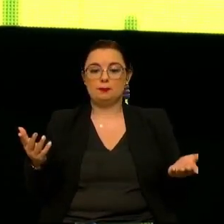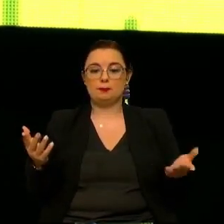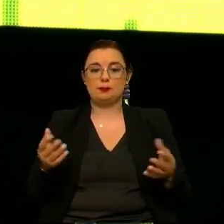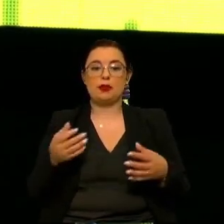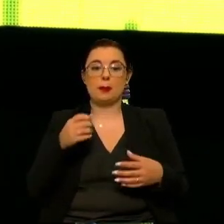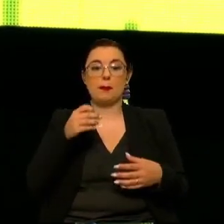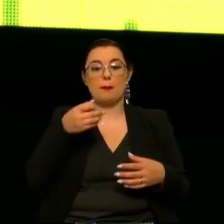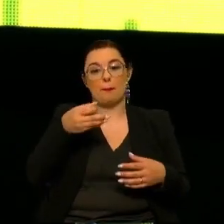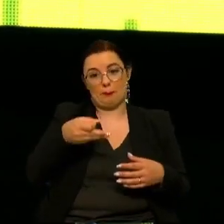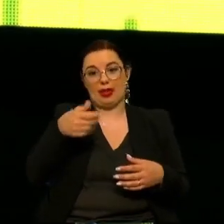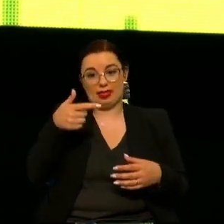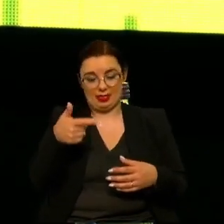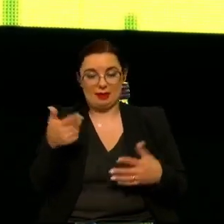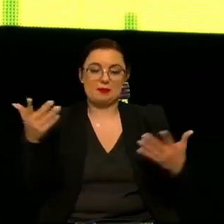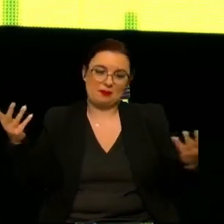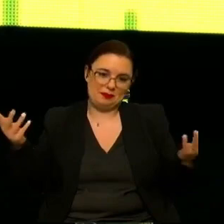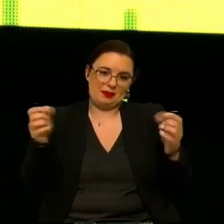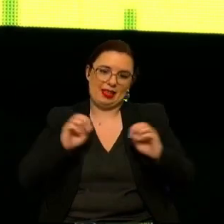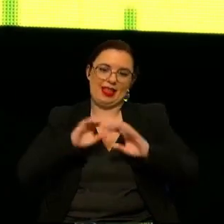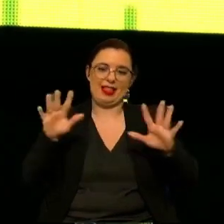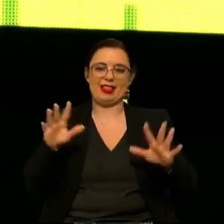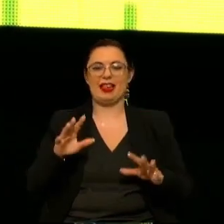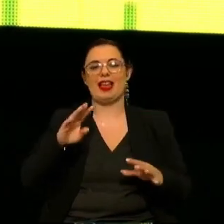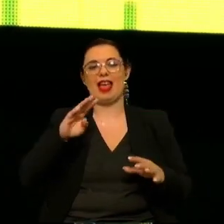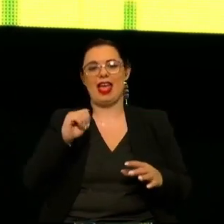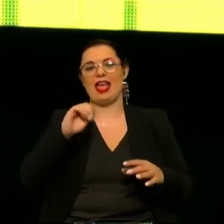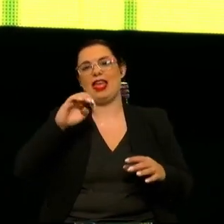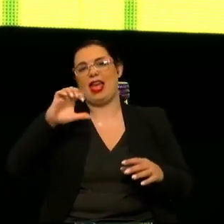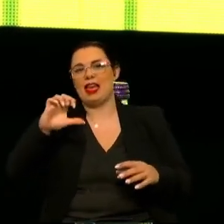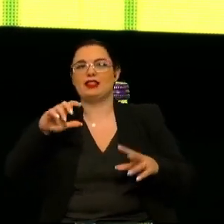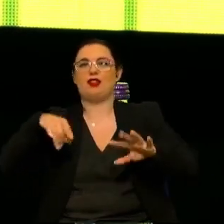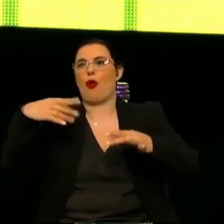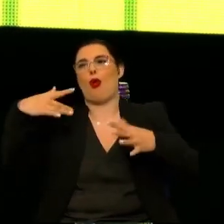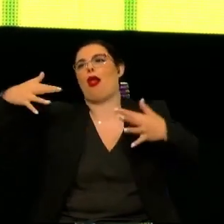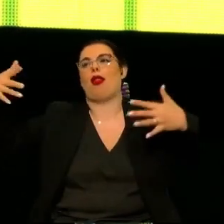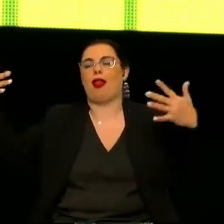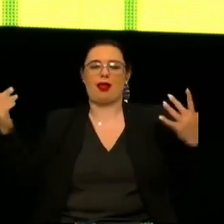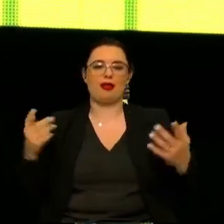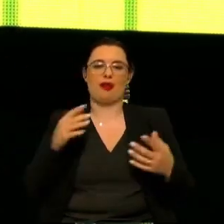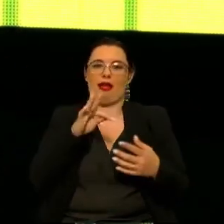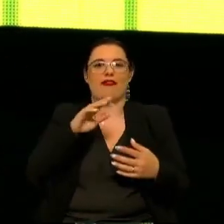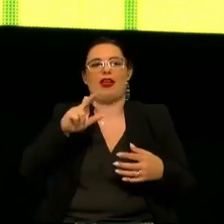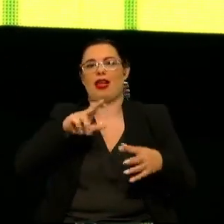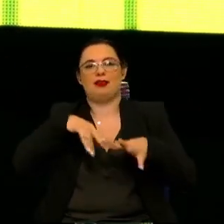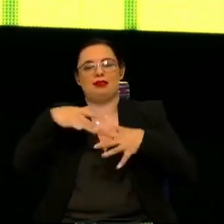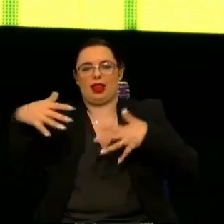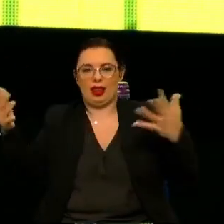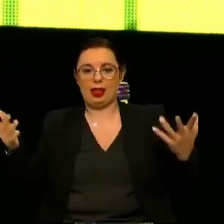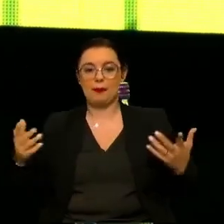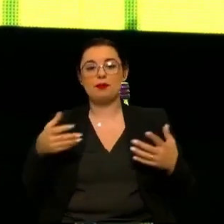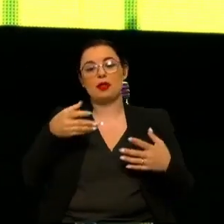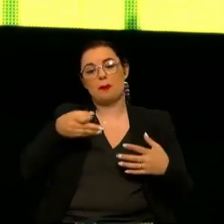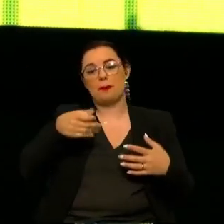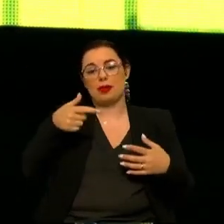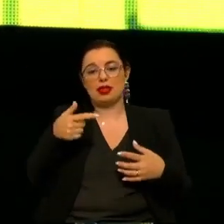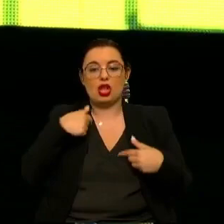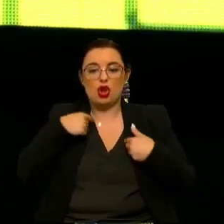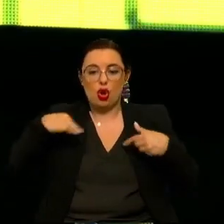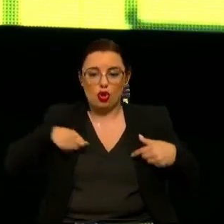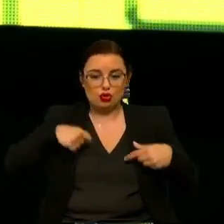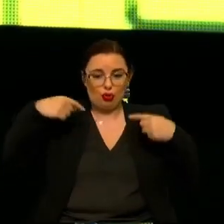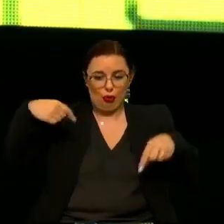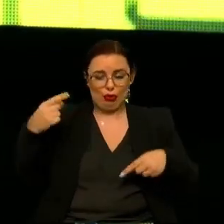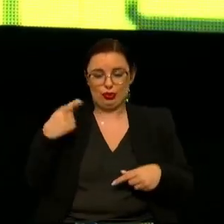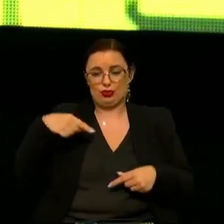we are doing, PTQCI, and PT is Portugal, and there will be an FR for